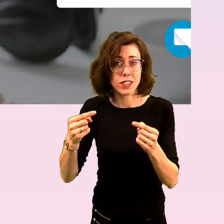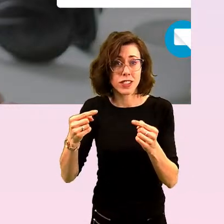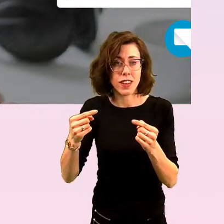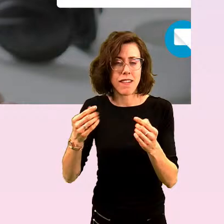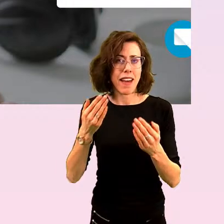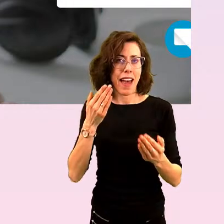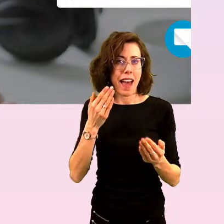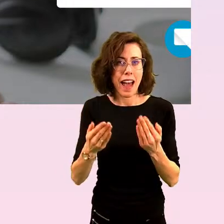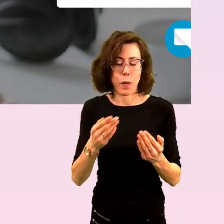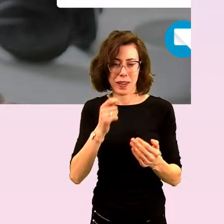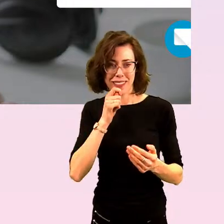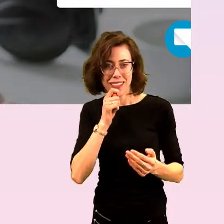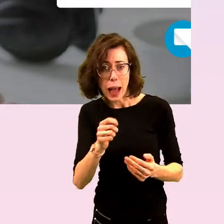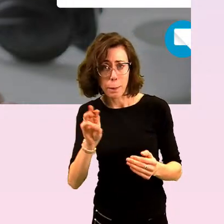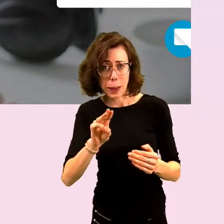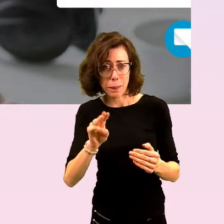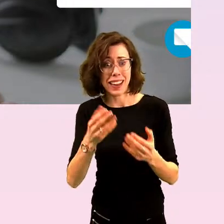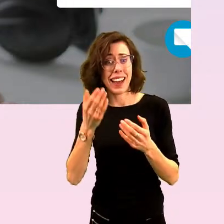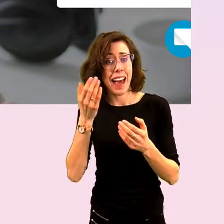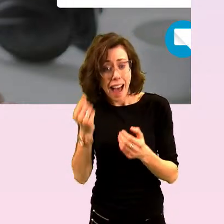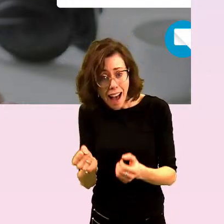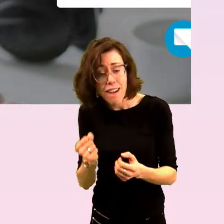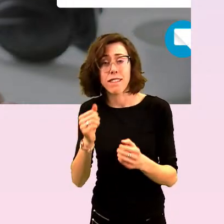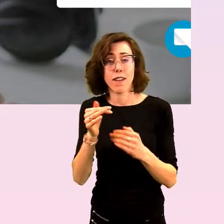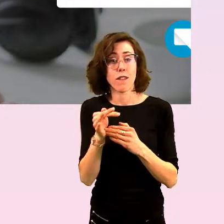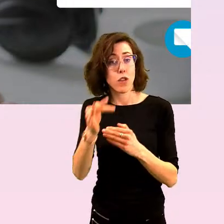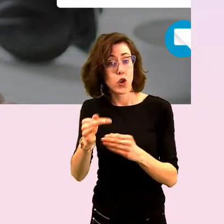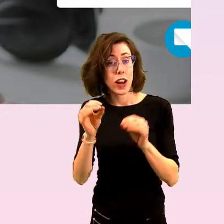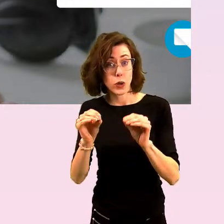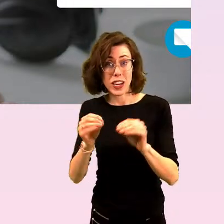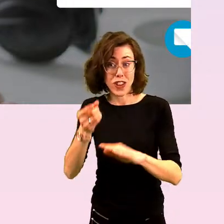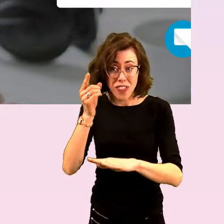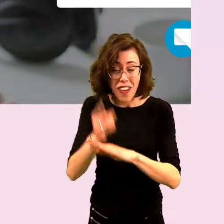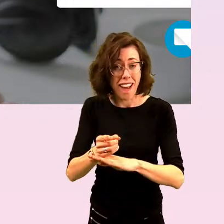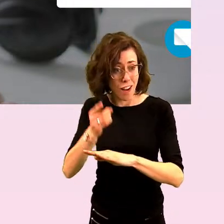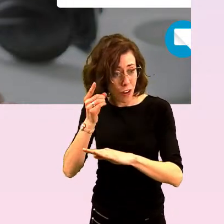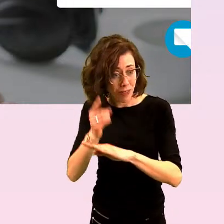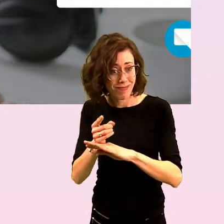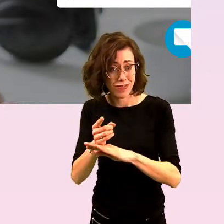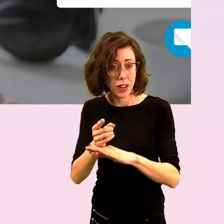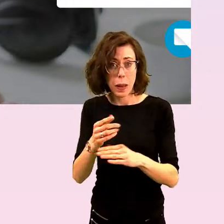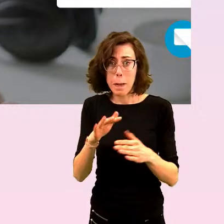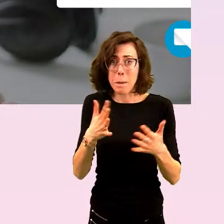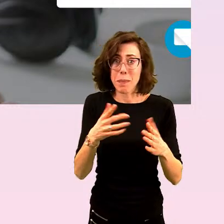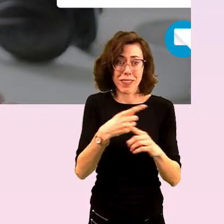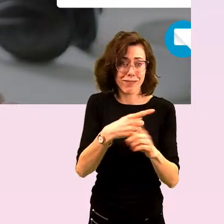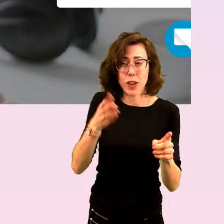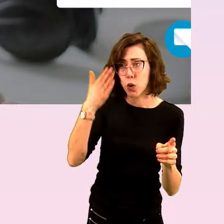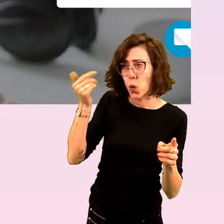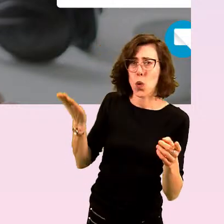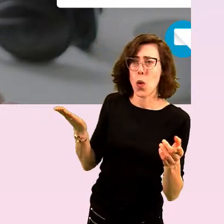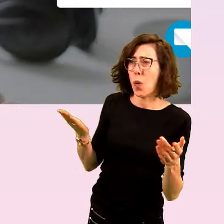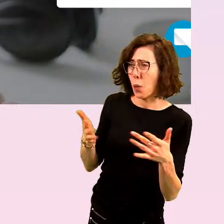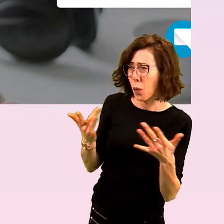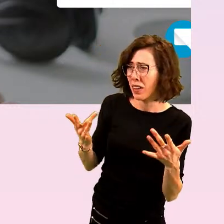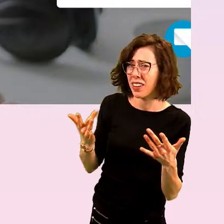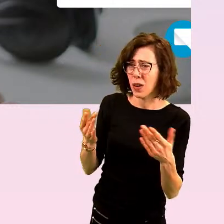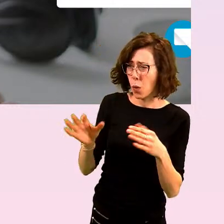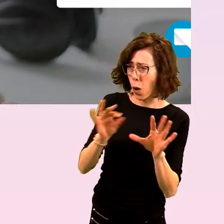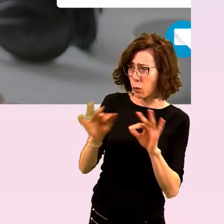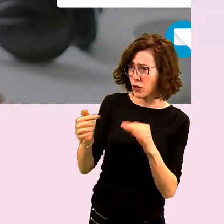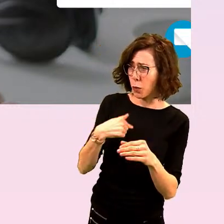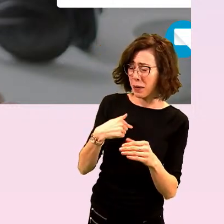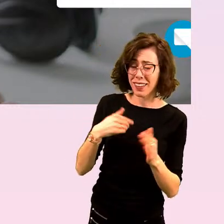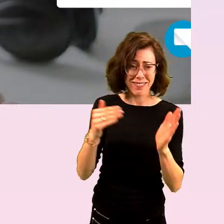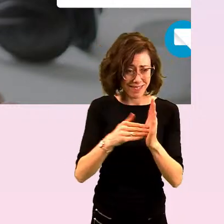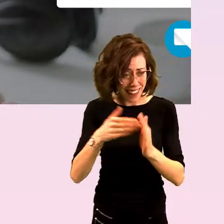further education and training out there across the country. And maybe not enough people know about the options that are available at the moment. And